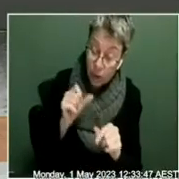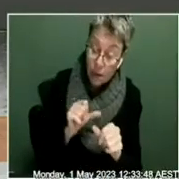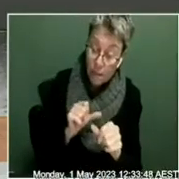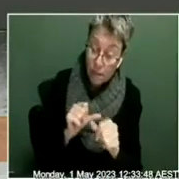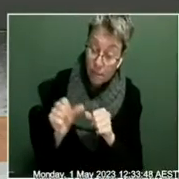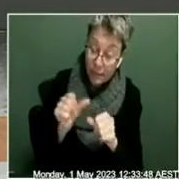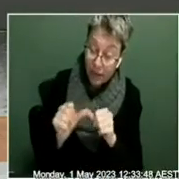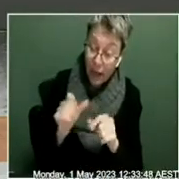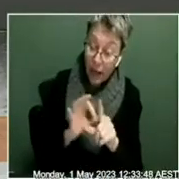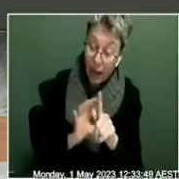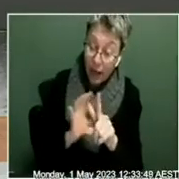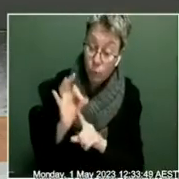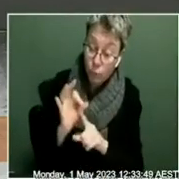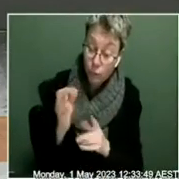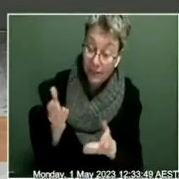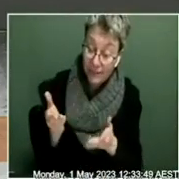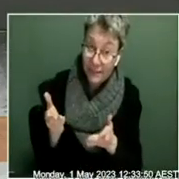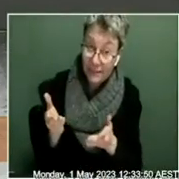And